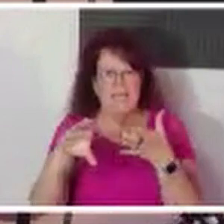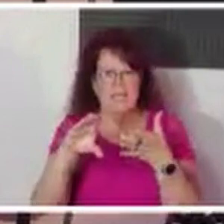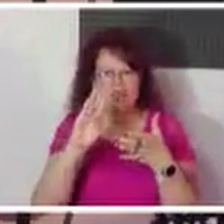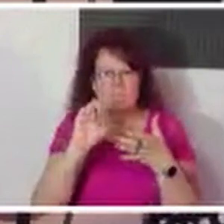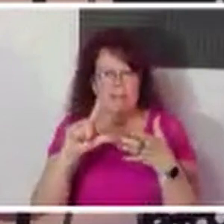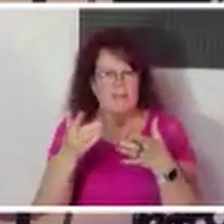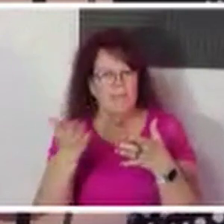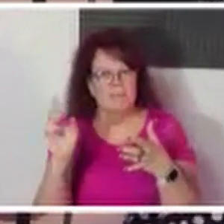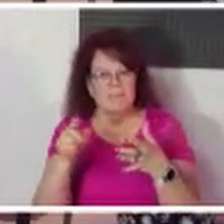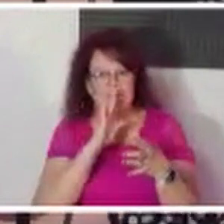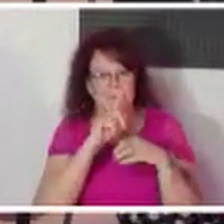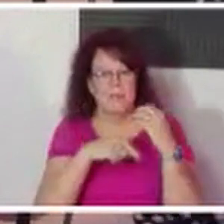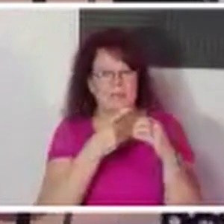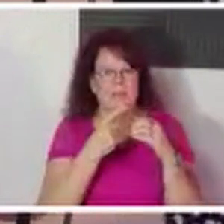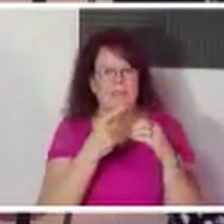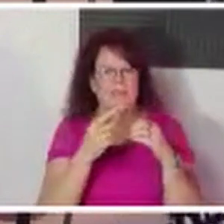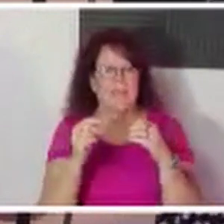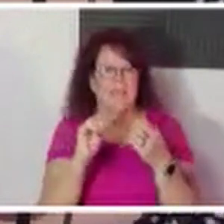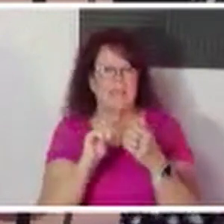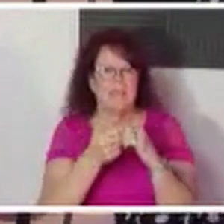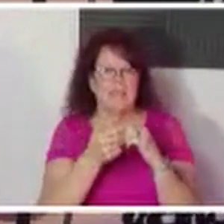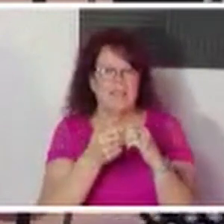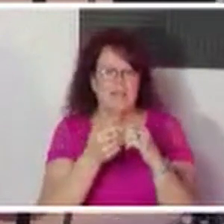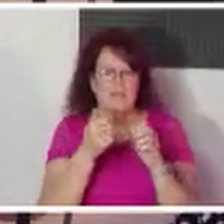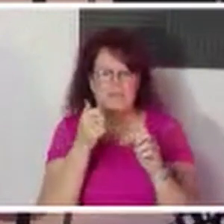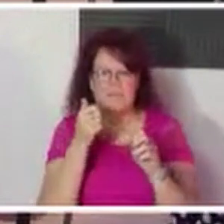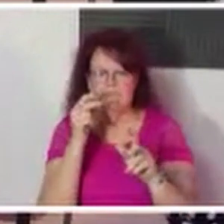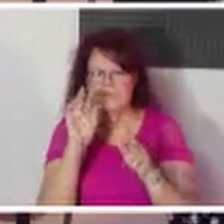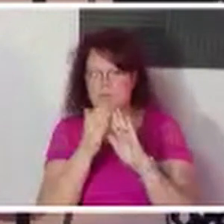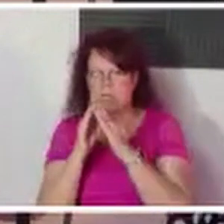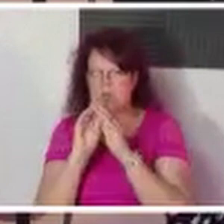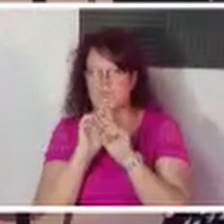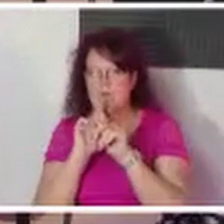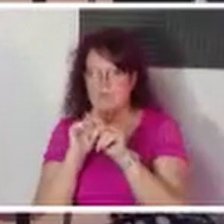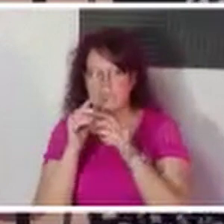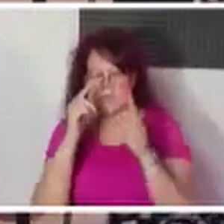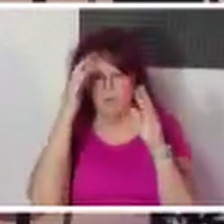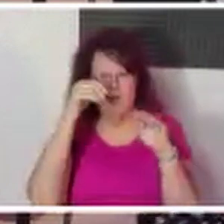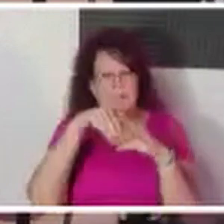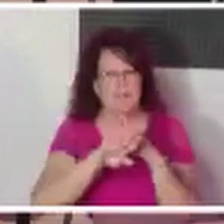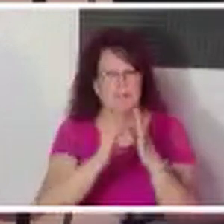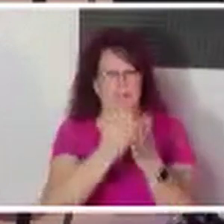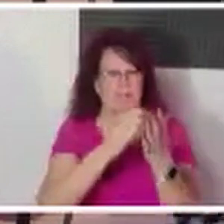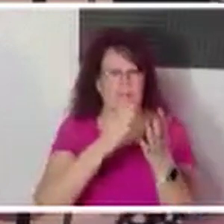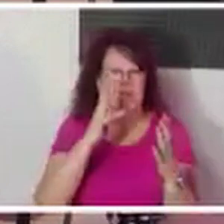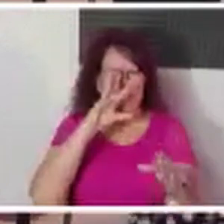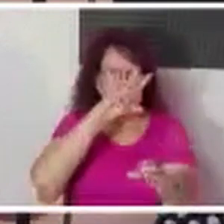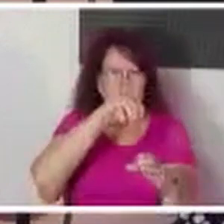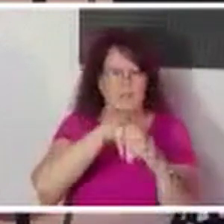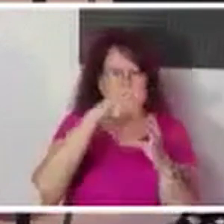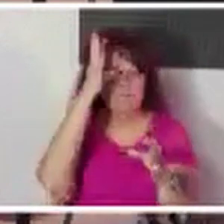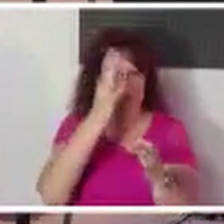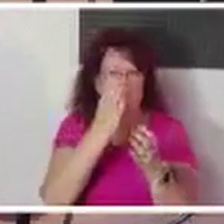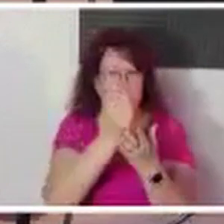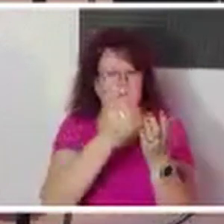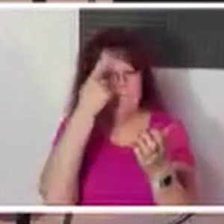about. And then with that, how the TVP responds, and hopefully somewhere in there, there's some integration of the faith piece for